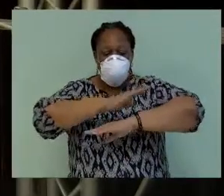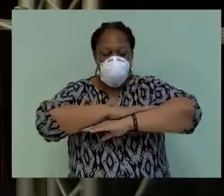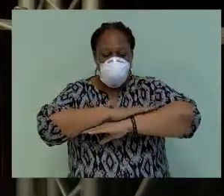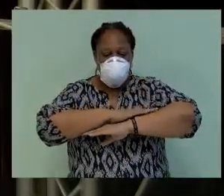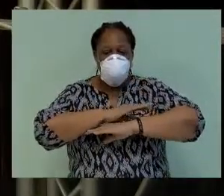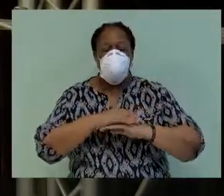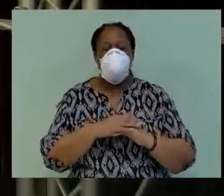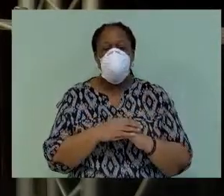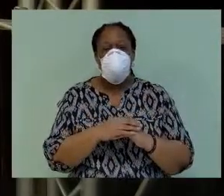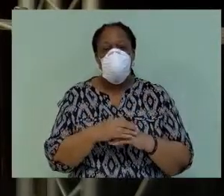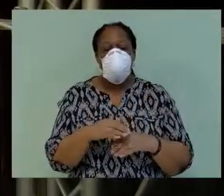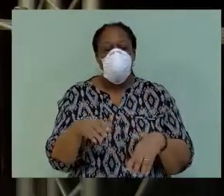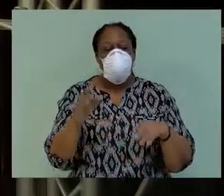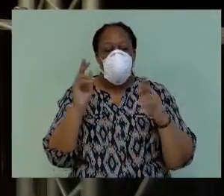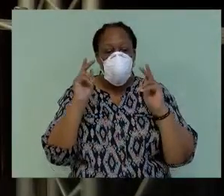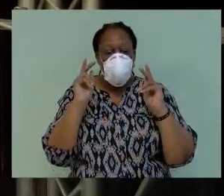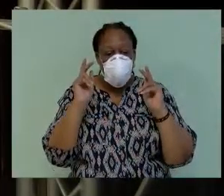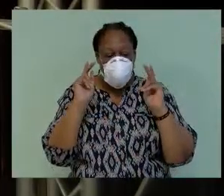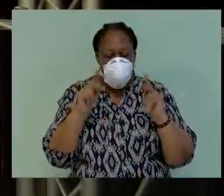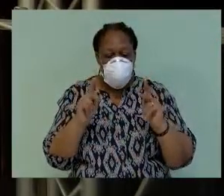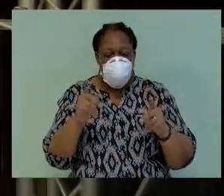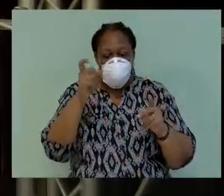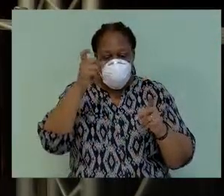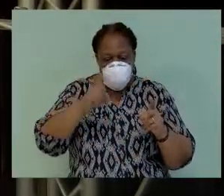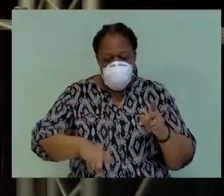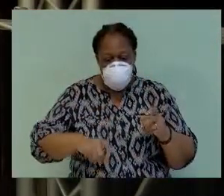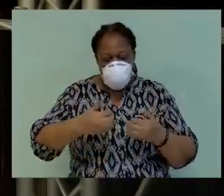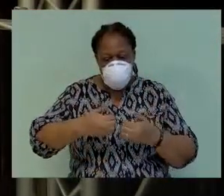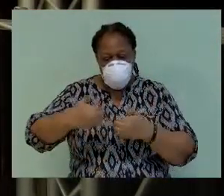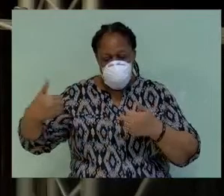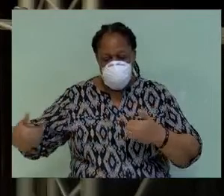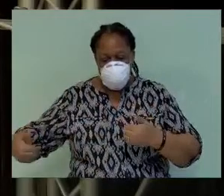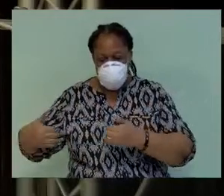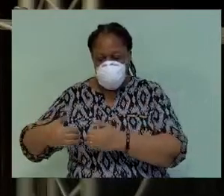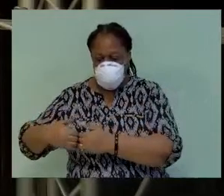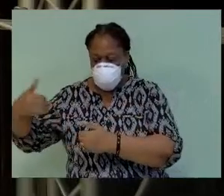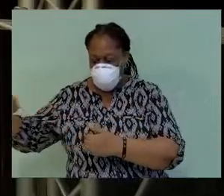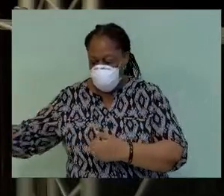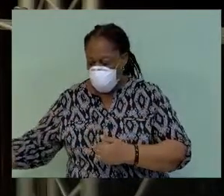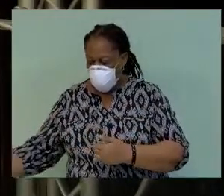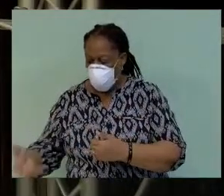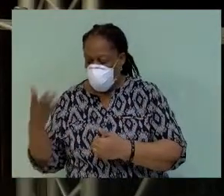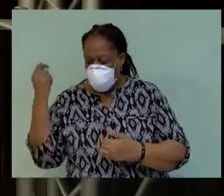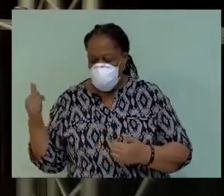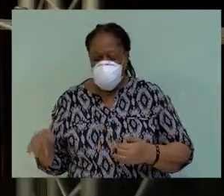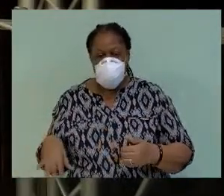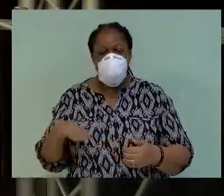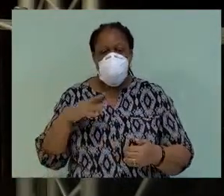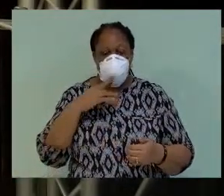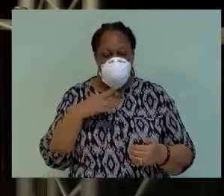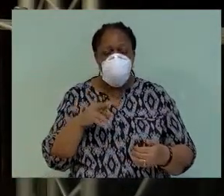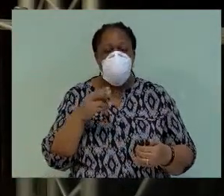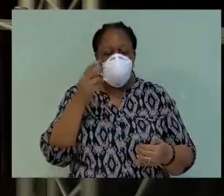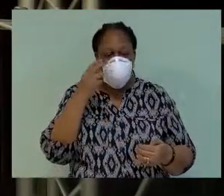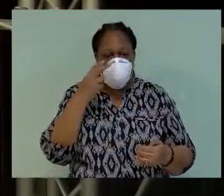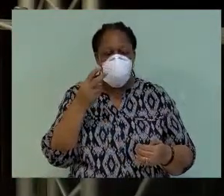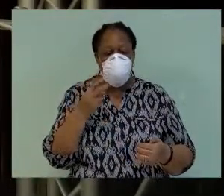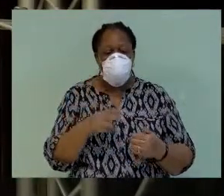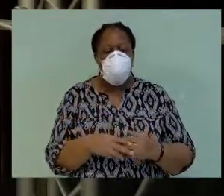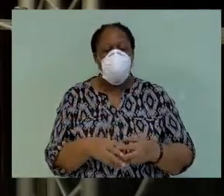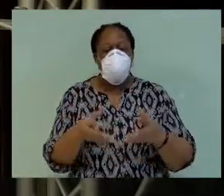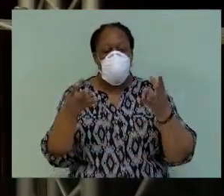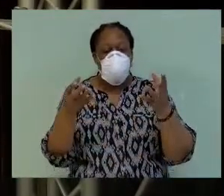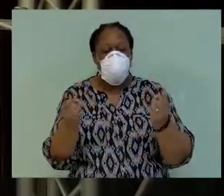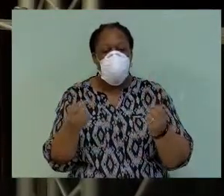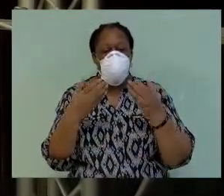The observance of the 6 feet distance for all customers and staff are adhered to. I would like to thank